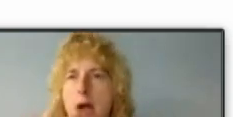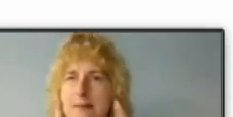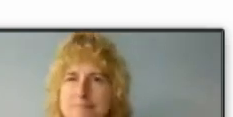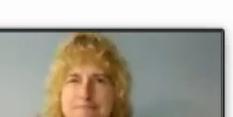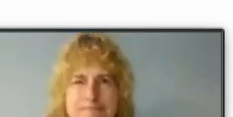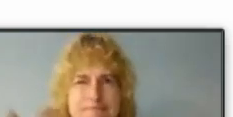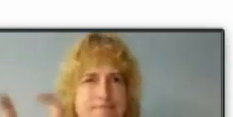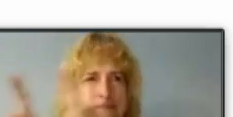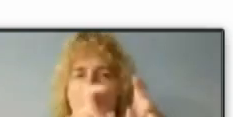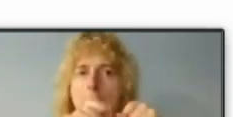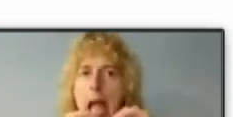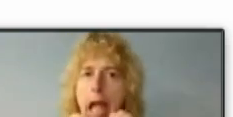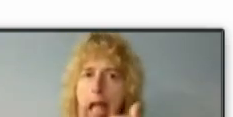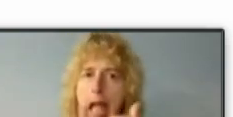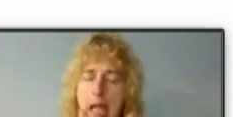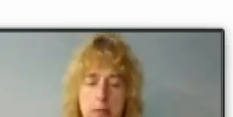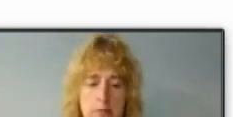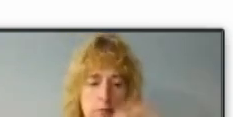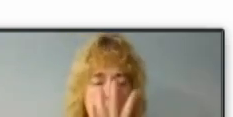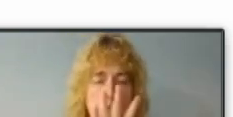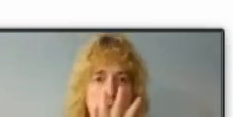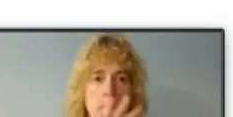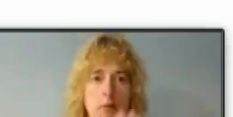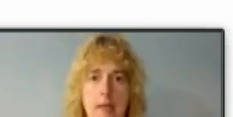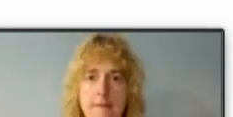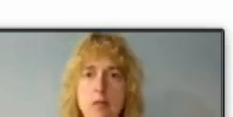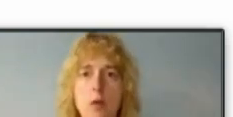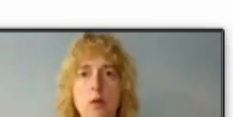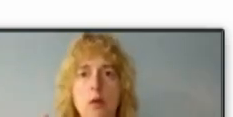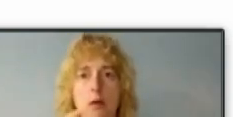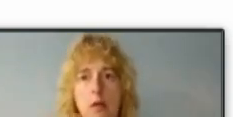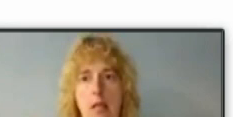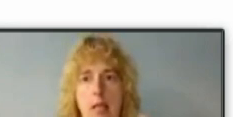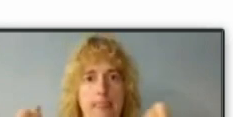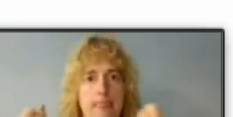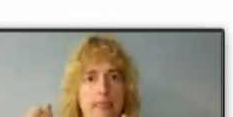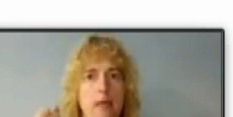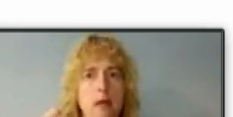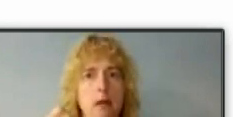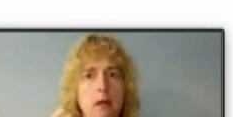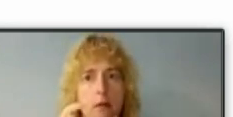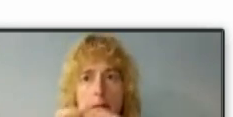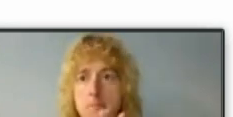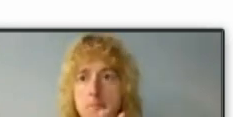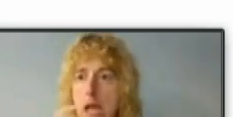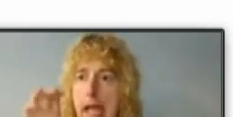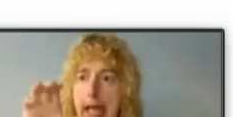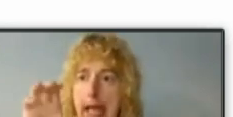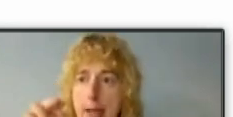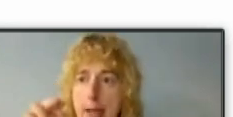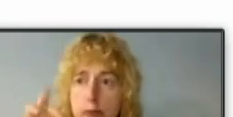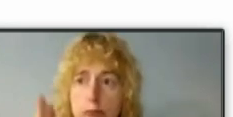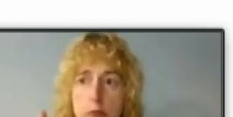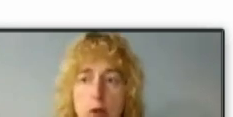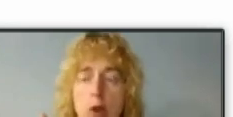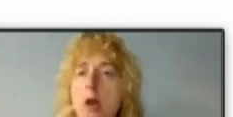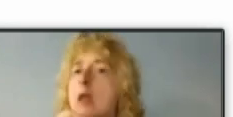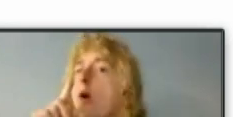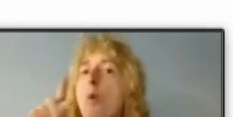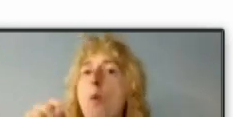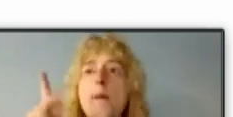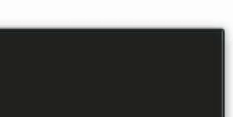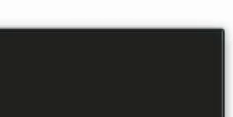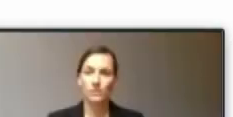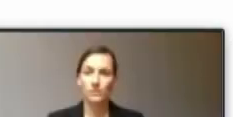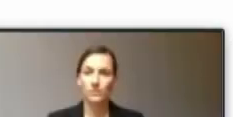COVID-19 had on healthcare, especially cancer care. And when we talk about cancer care, it's not just about people who are diagnosed with cancer